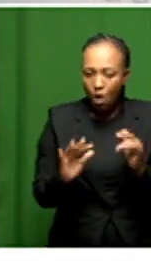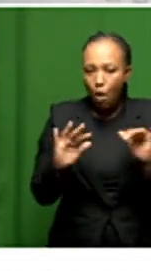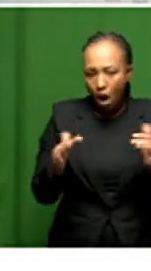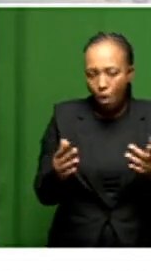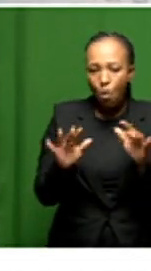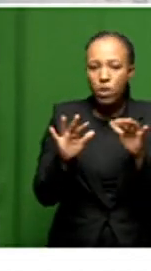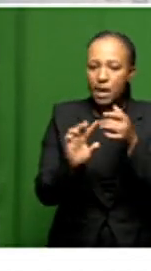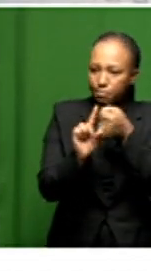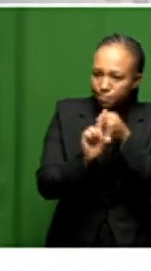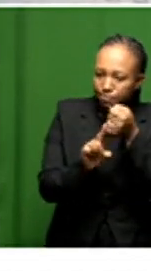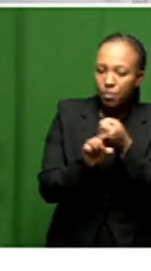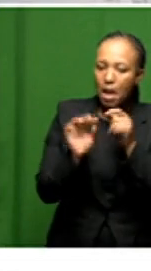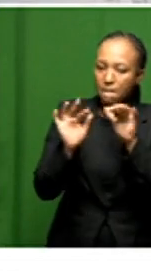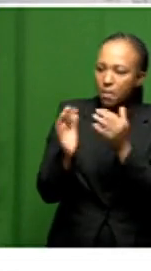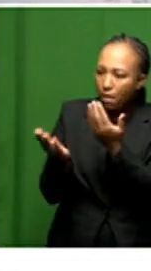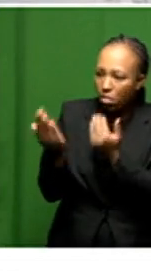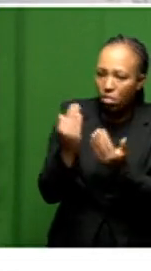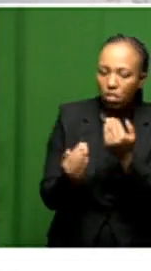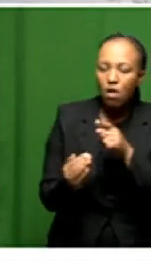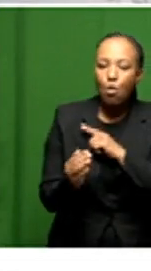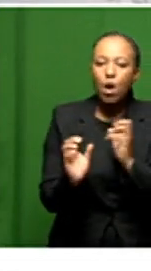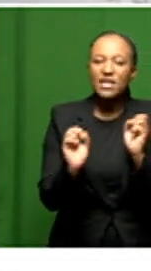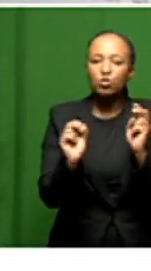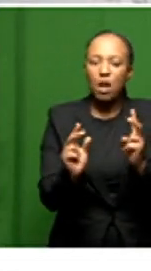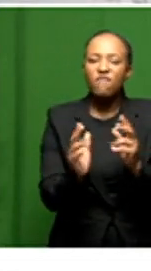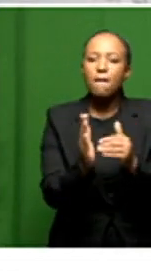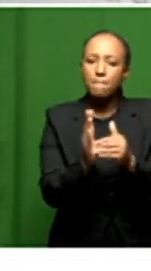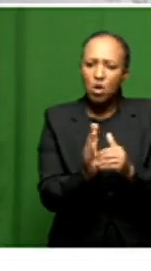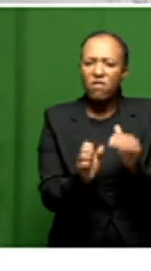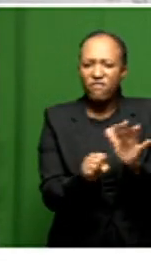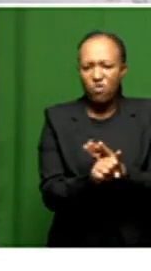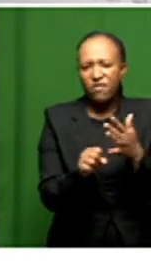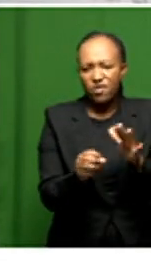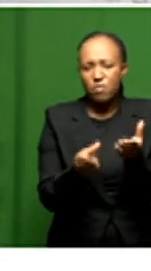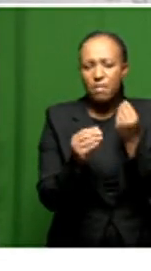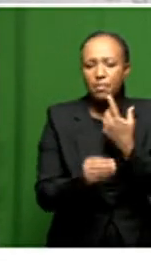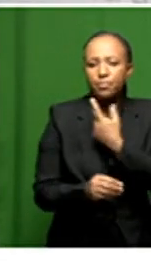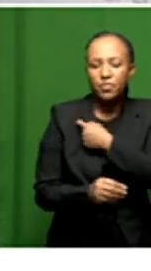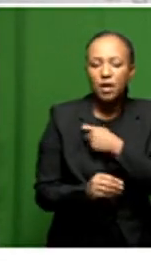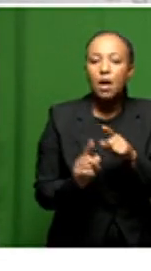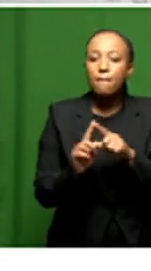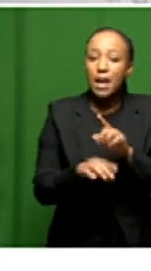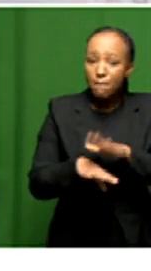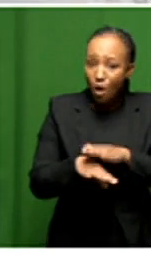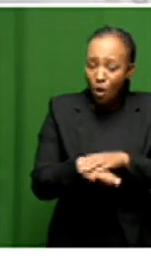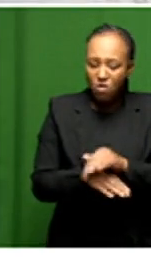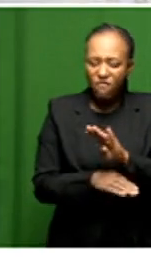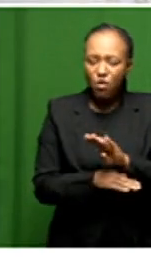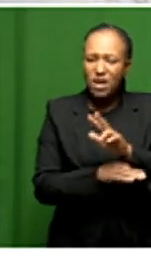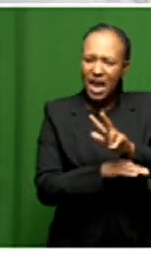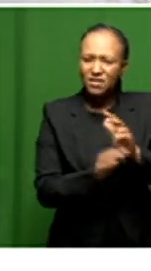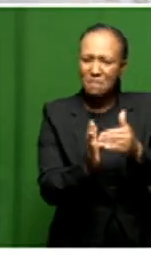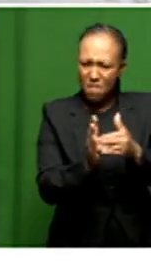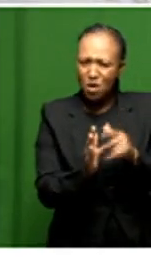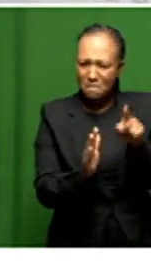as you say, there are 12 million fully vaccinated, but there are another 48 million to go.